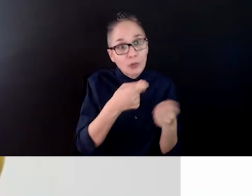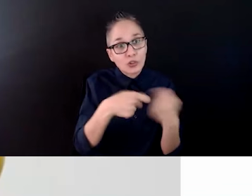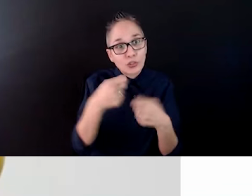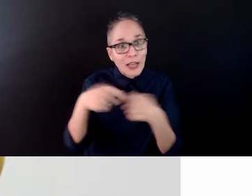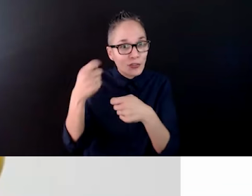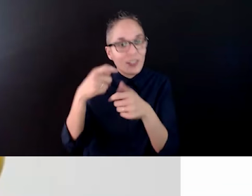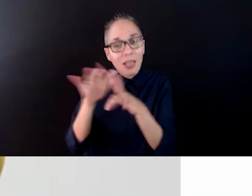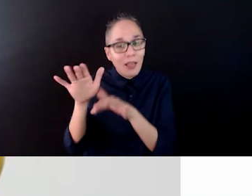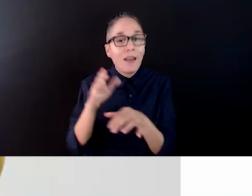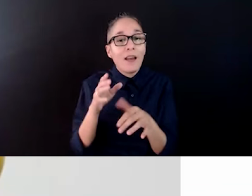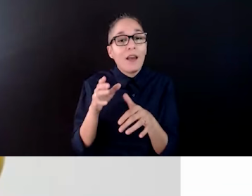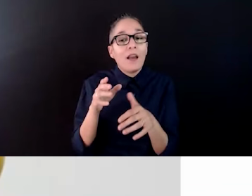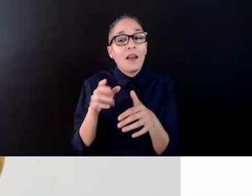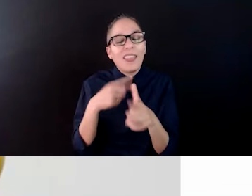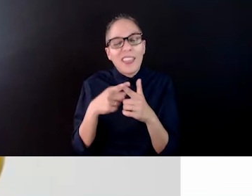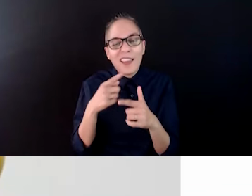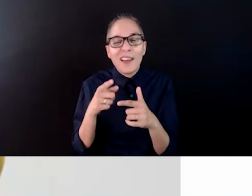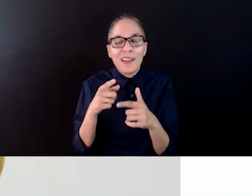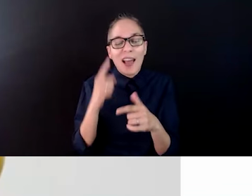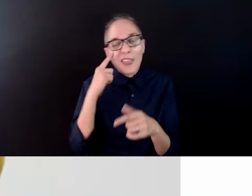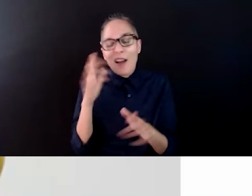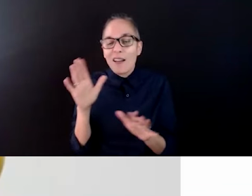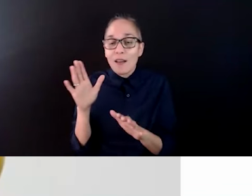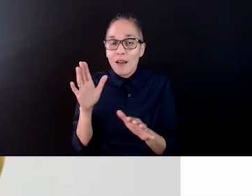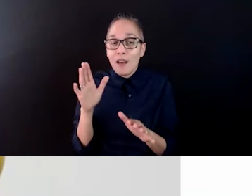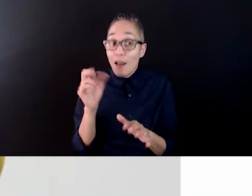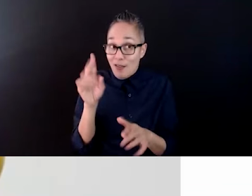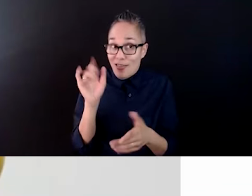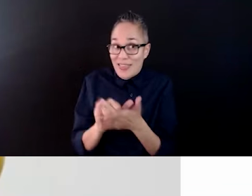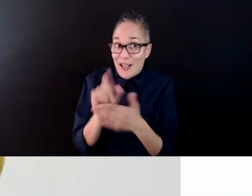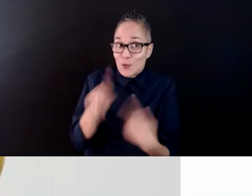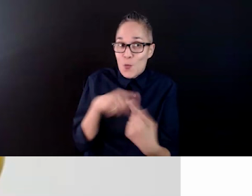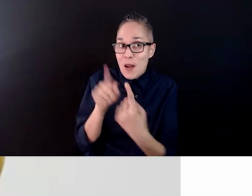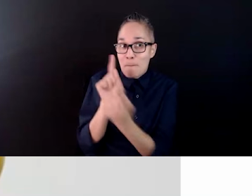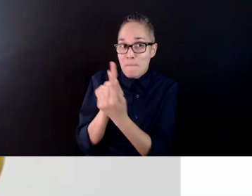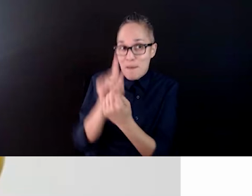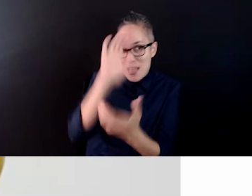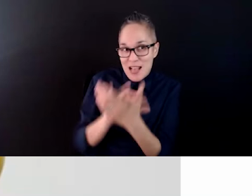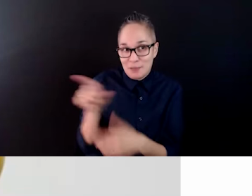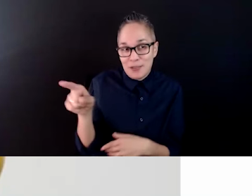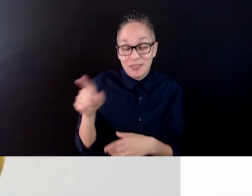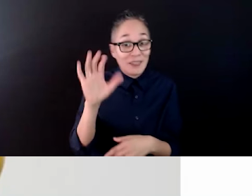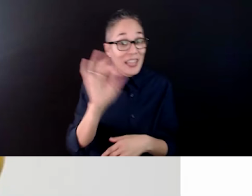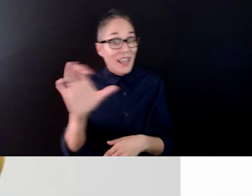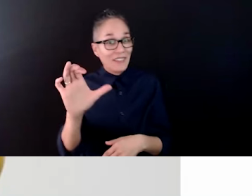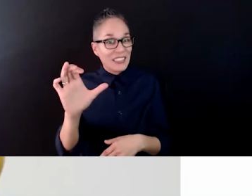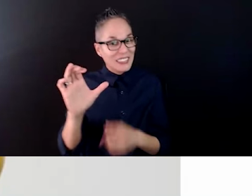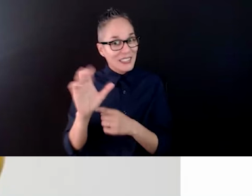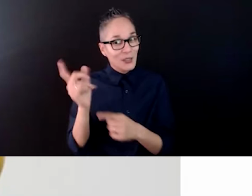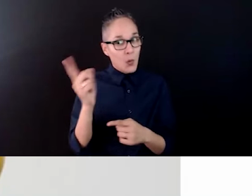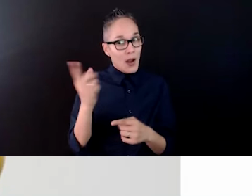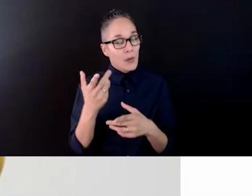up and up and up. Well, this is actually where I met my husband as well. So FCC is where we kind of got our